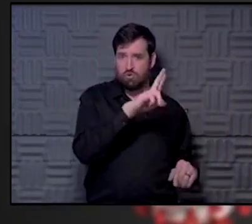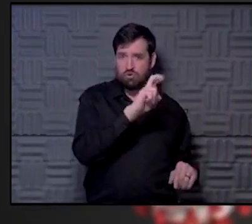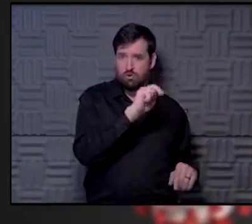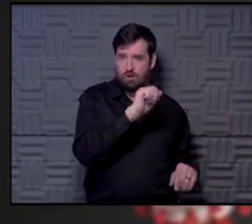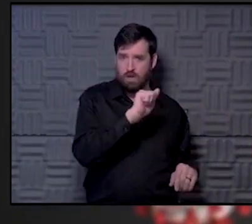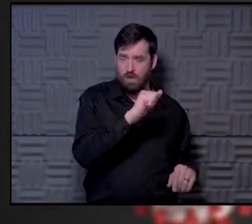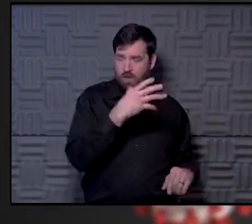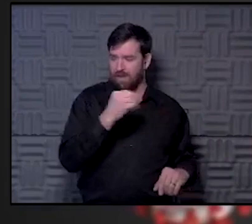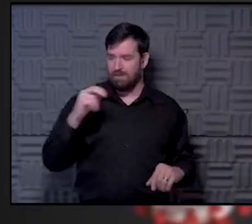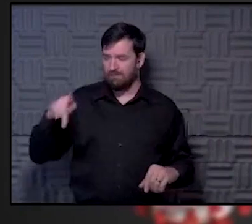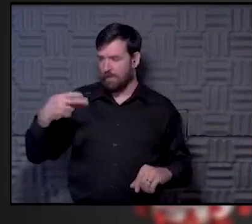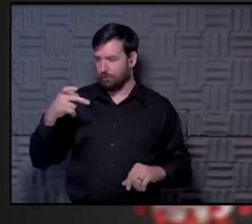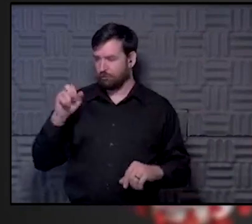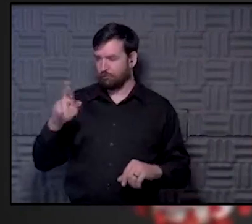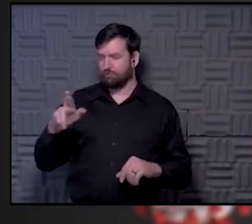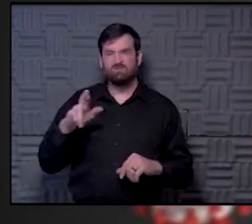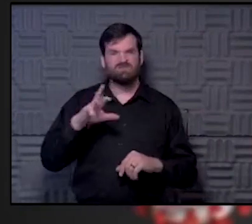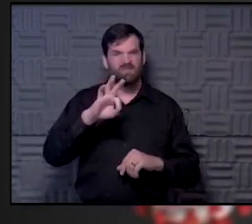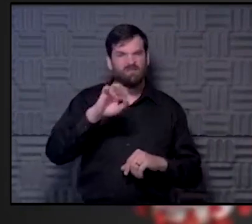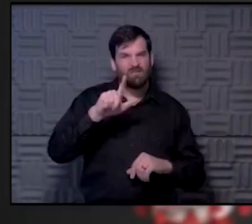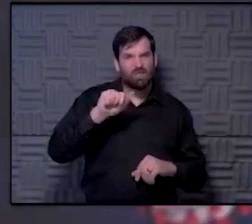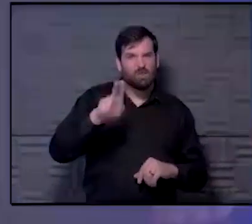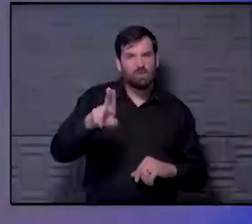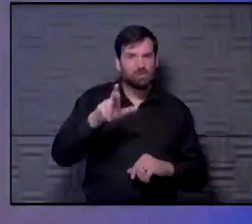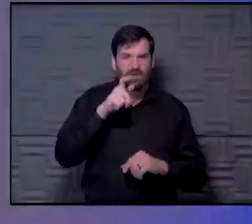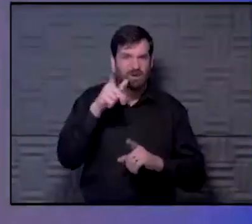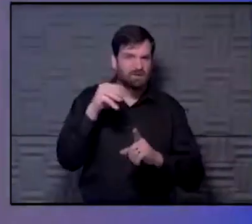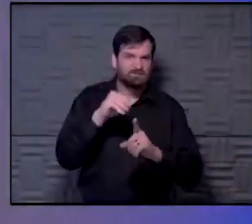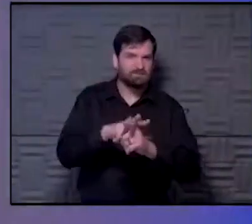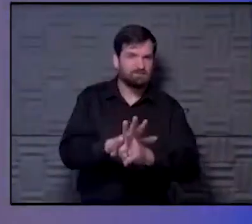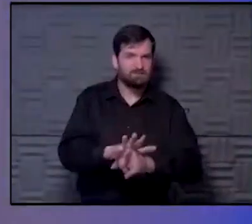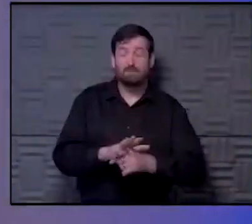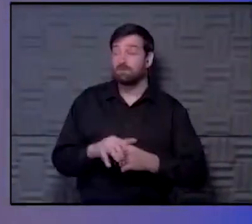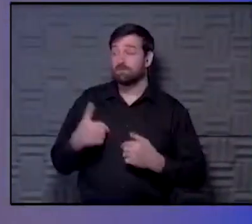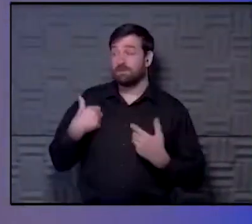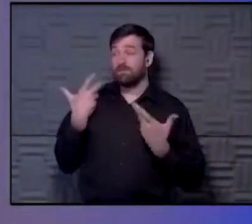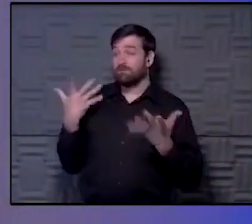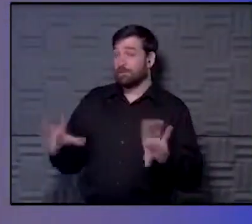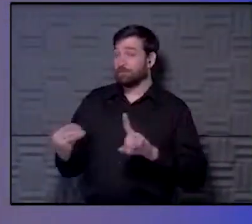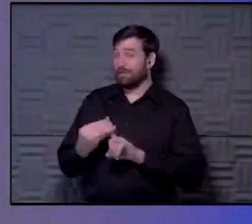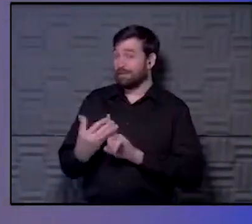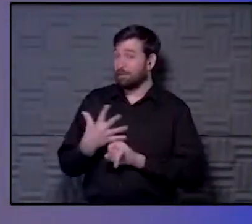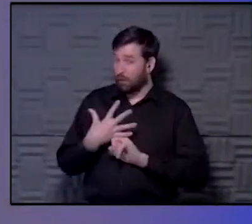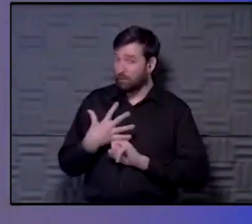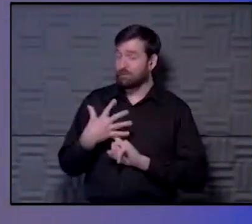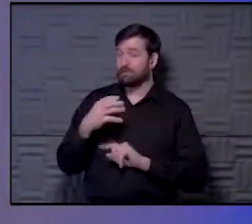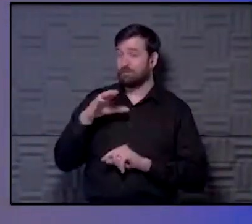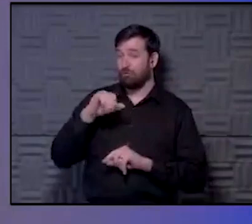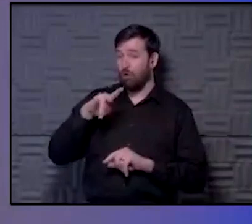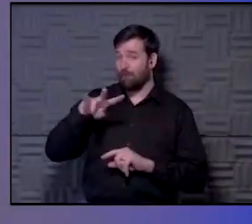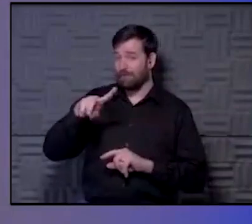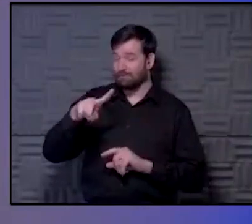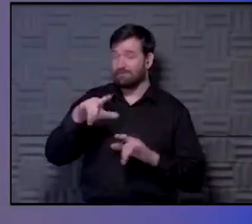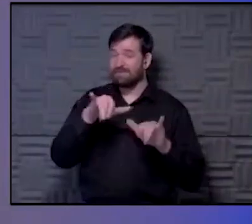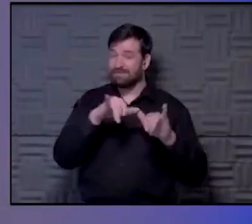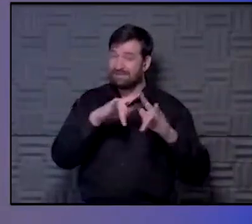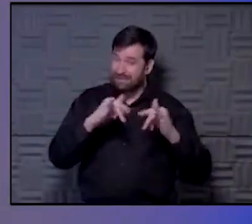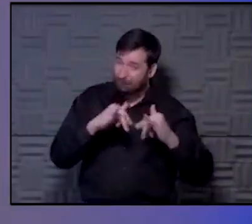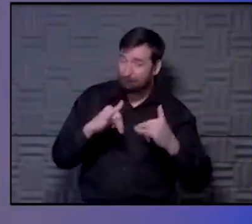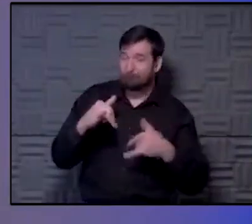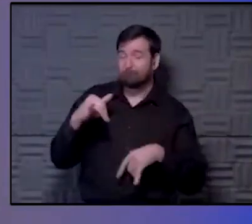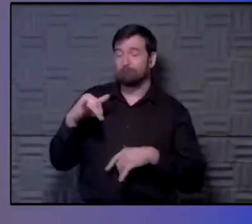you were talking about flu doesn't give you flu vaccine, I happened to get exposed to COVID the same day I got my second COVID vaccine. So when I had a